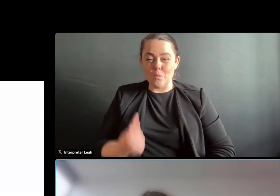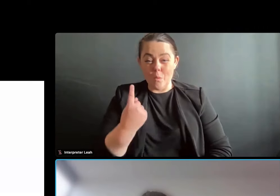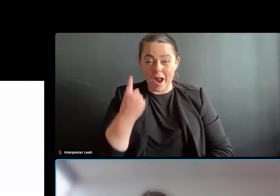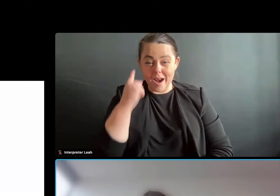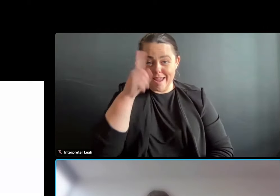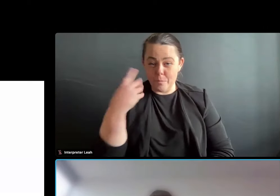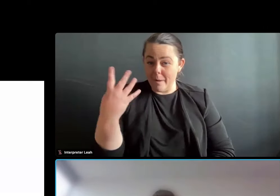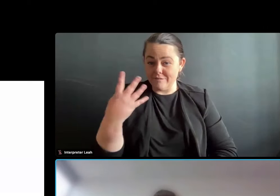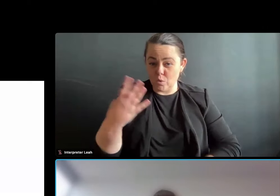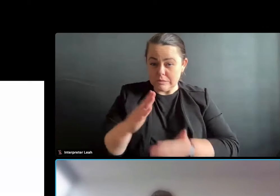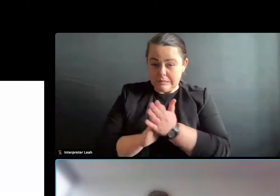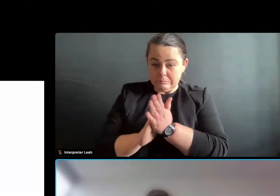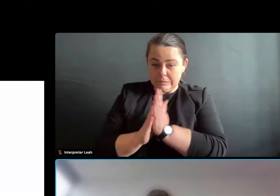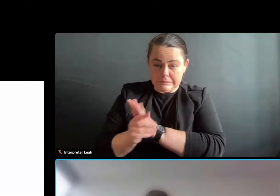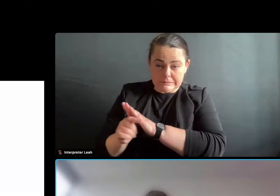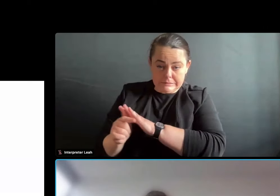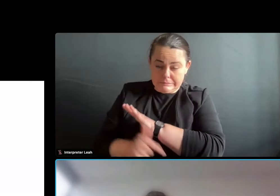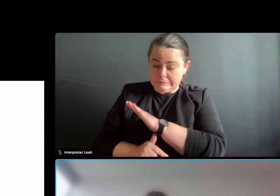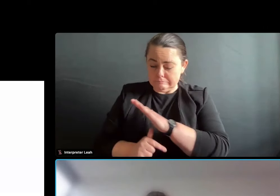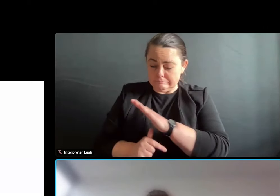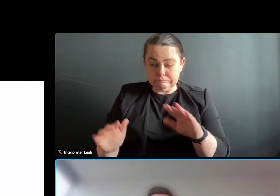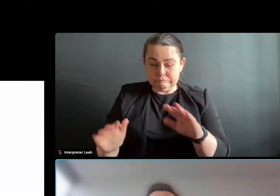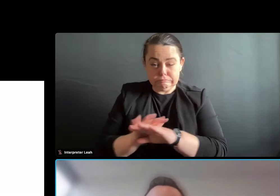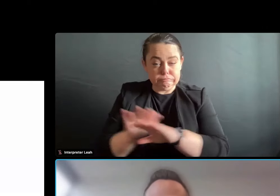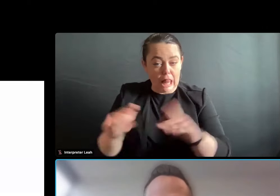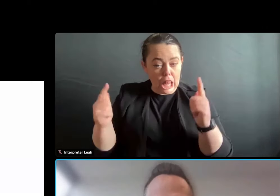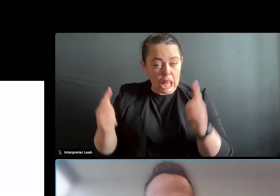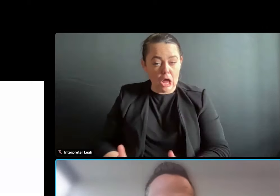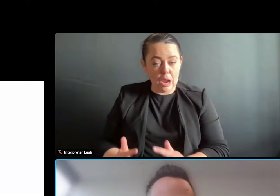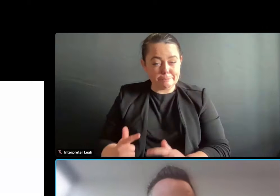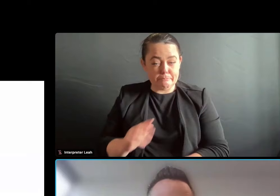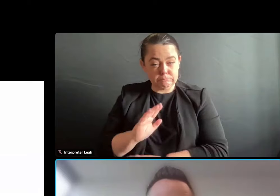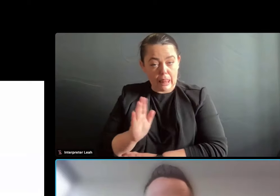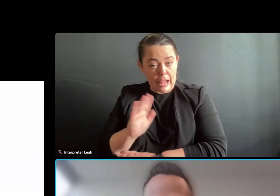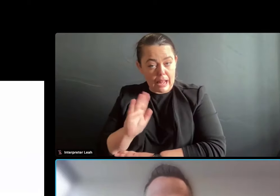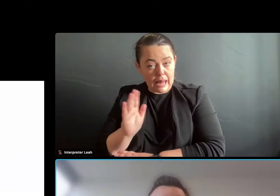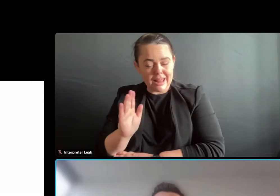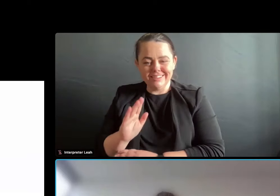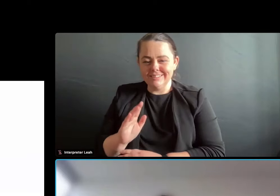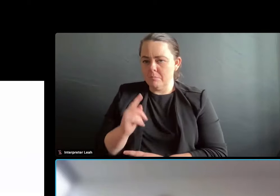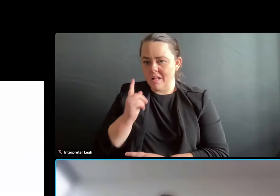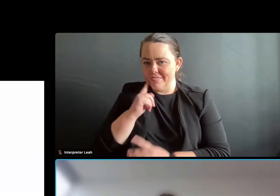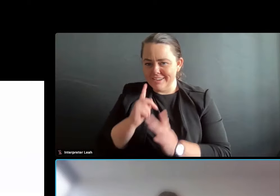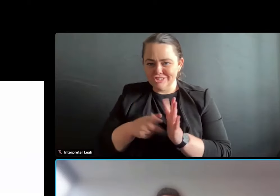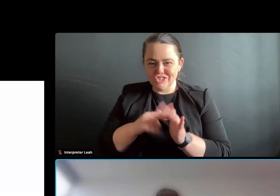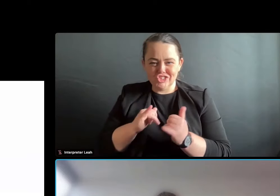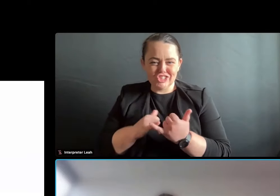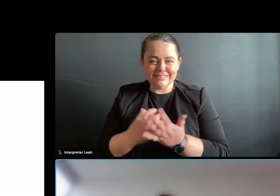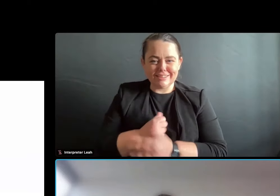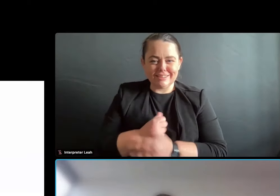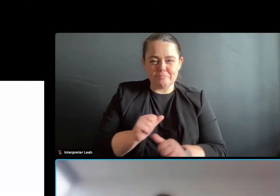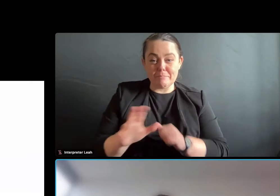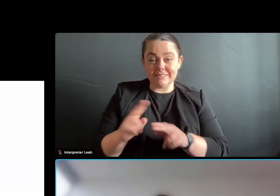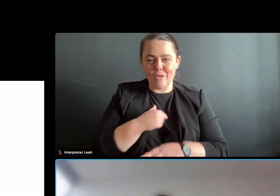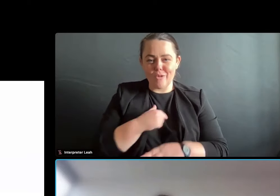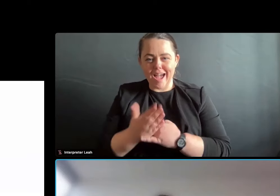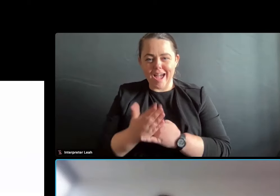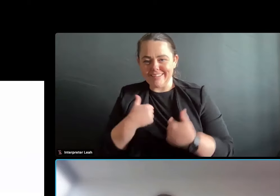and we've gone through some pretty heavy content stuff, but I think Jess has saved the best for last, so you guys are in